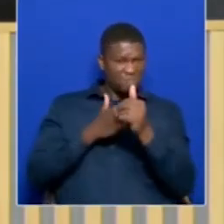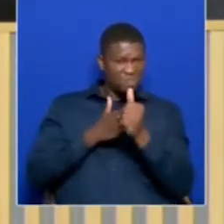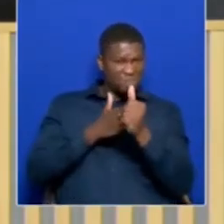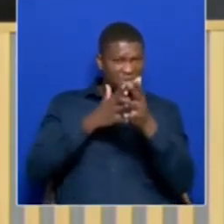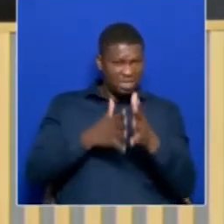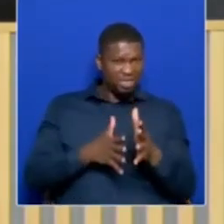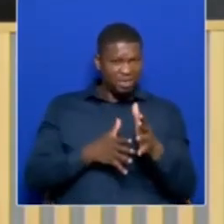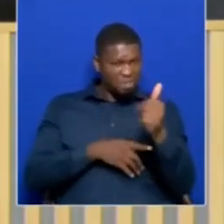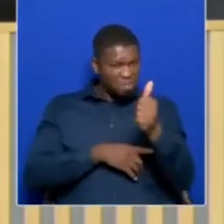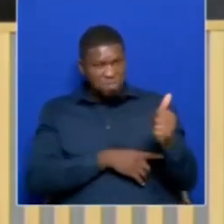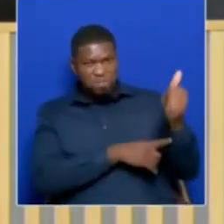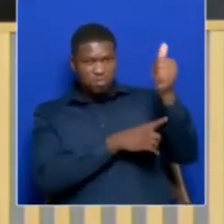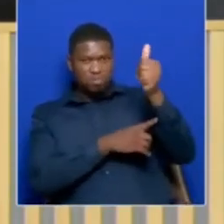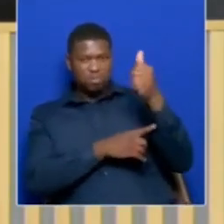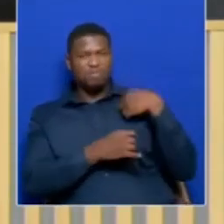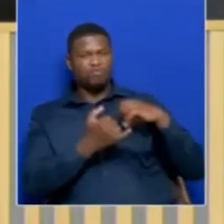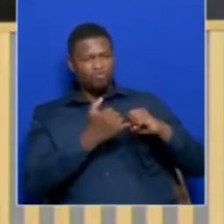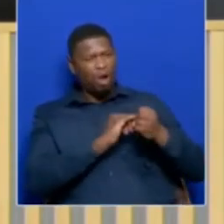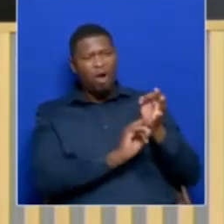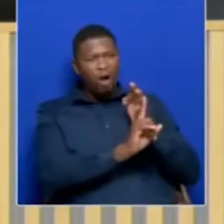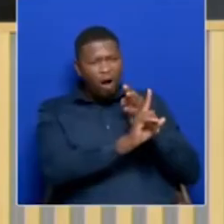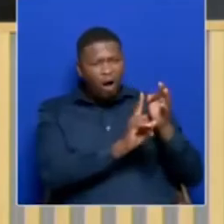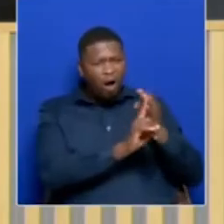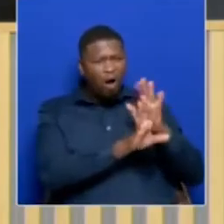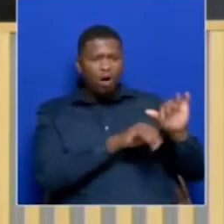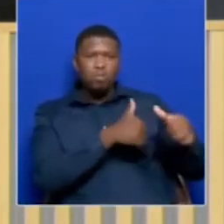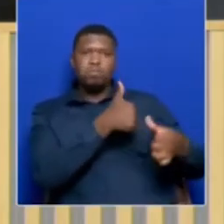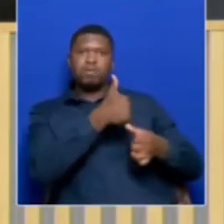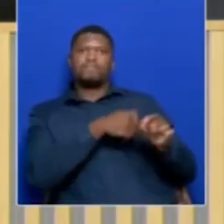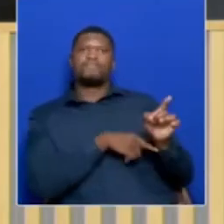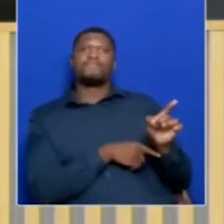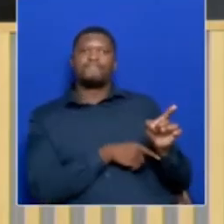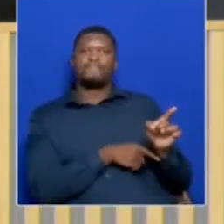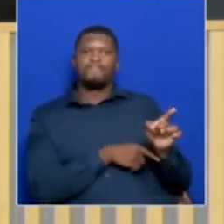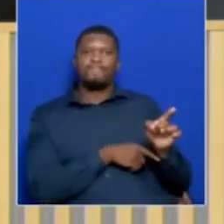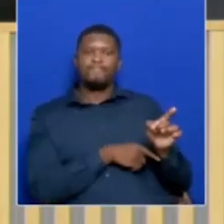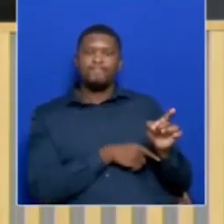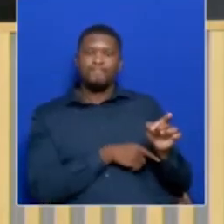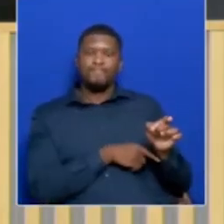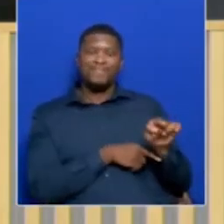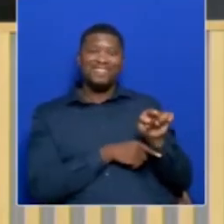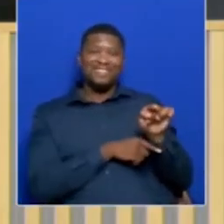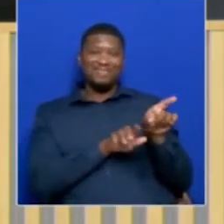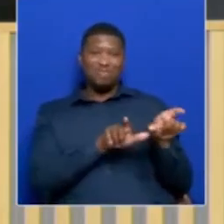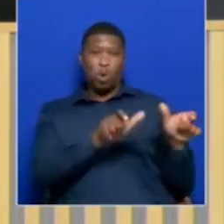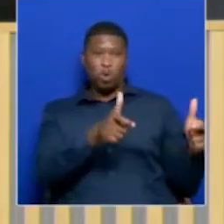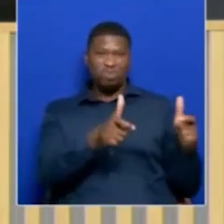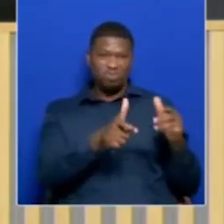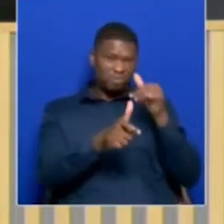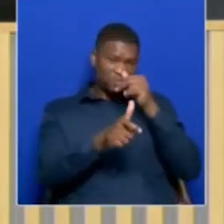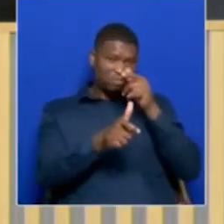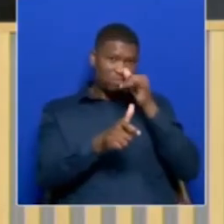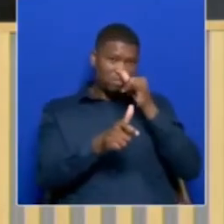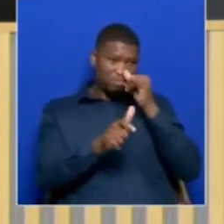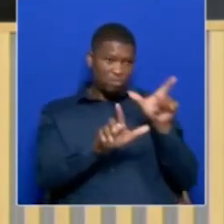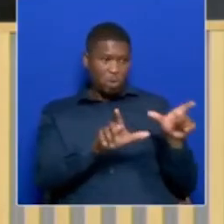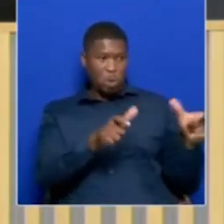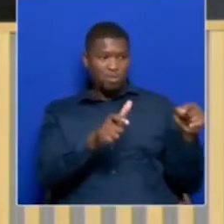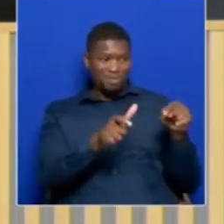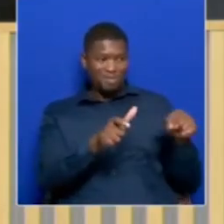I recruited the leader of this gang or of this group that is involved in cash in